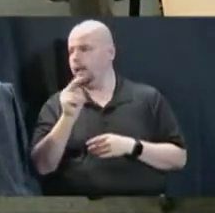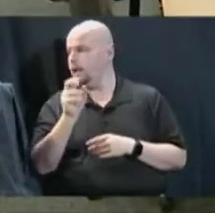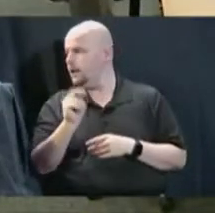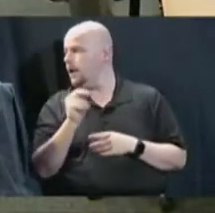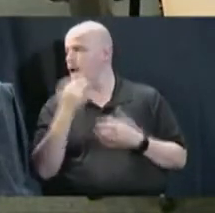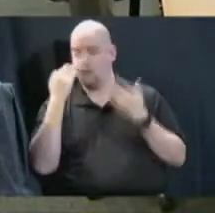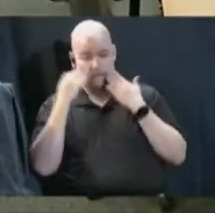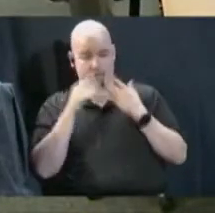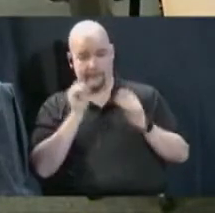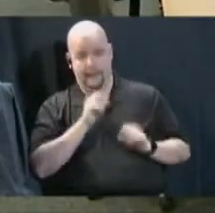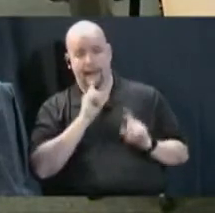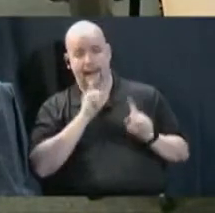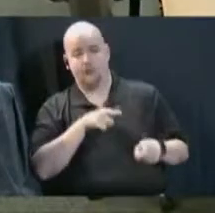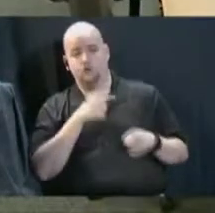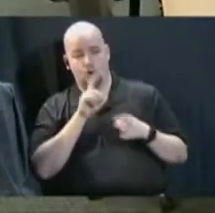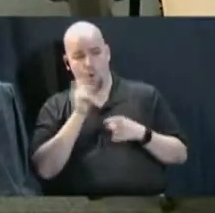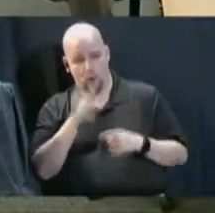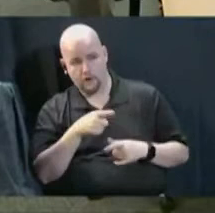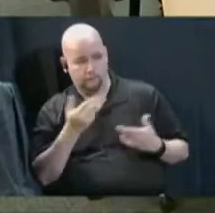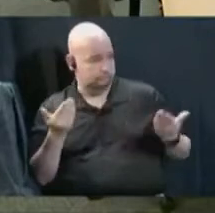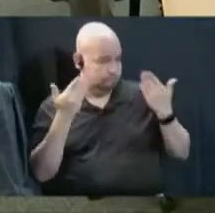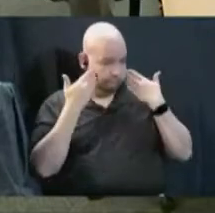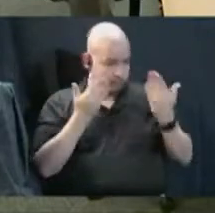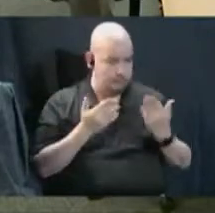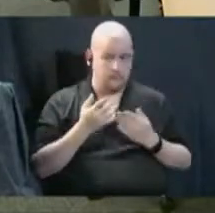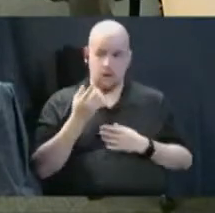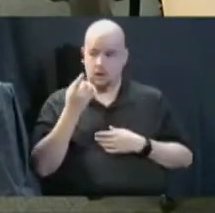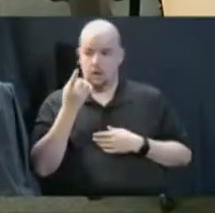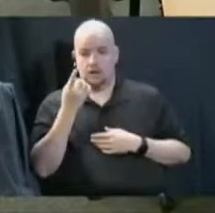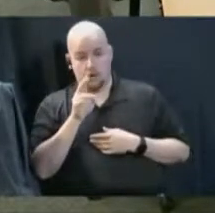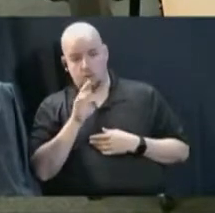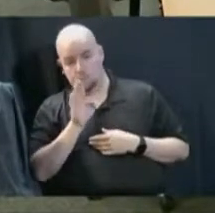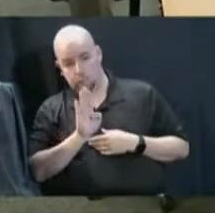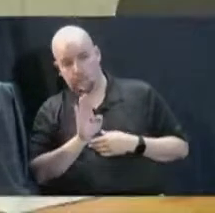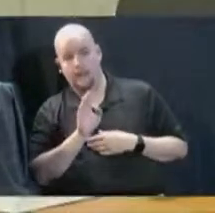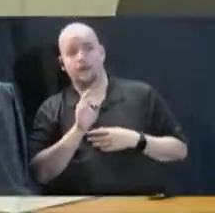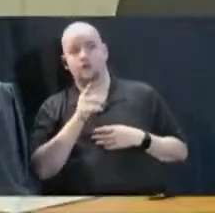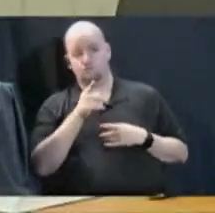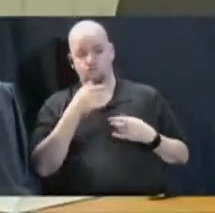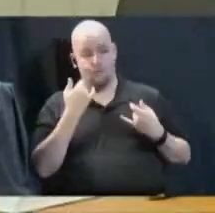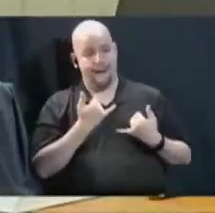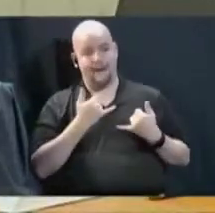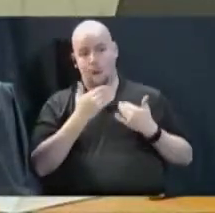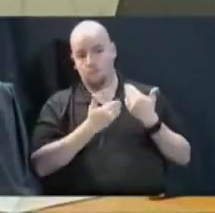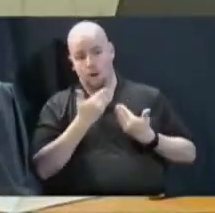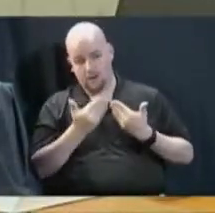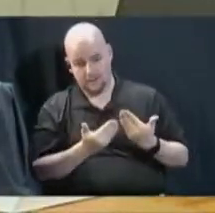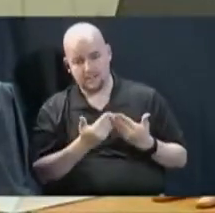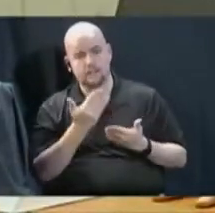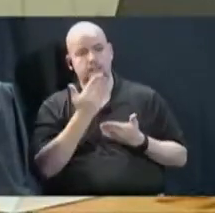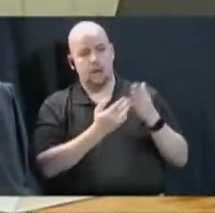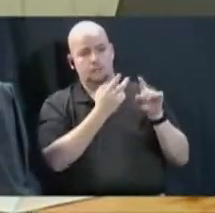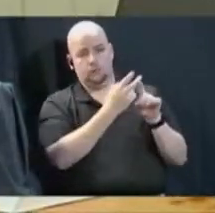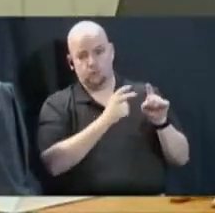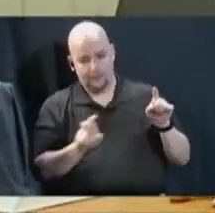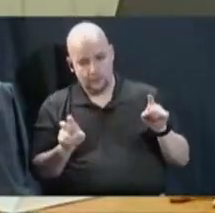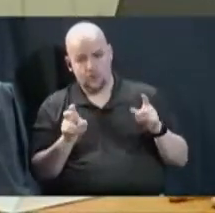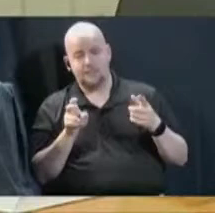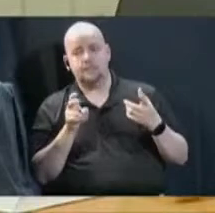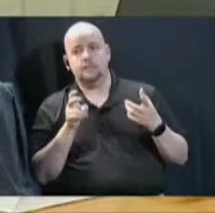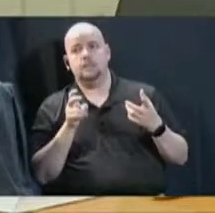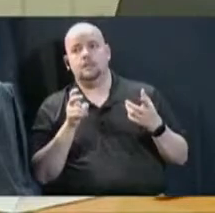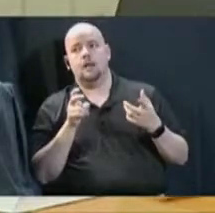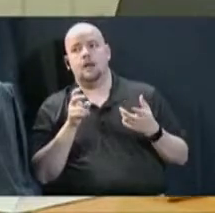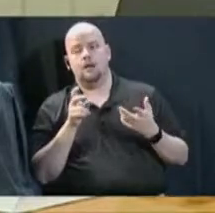question. But obviously, Dr. Buchanan, you're in the process of making some transitions,